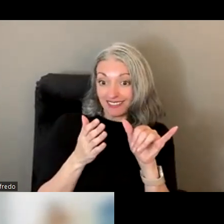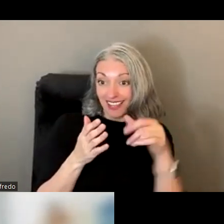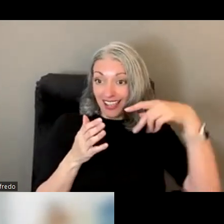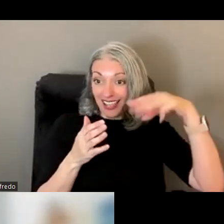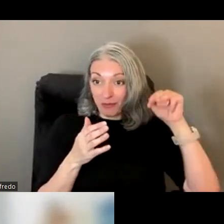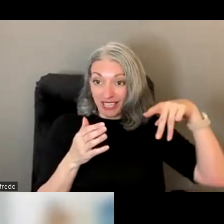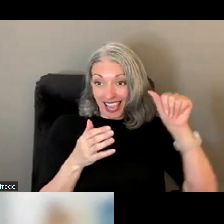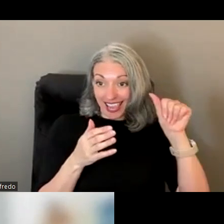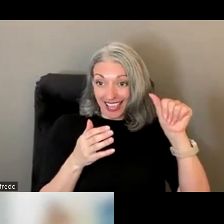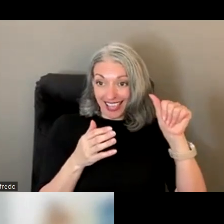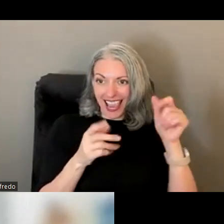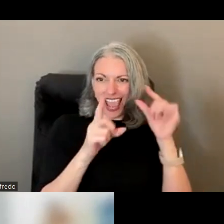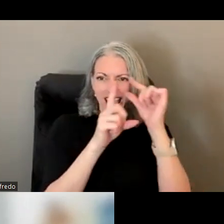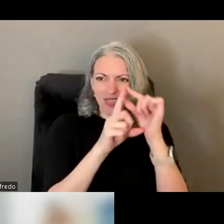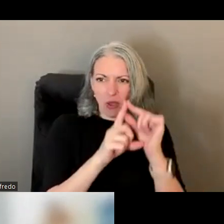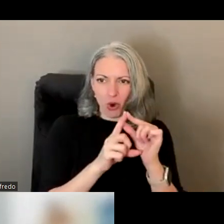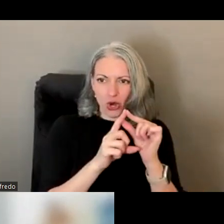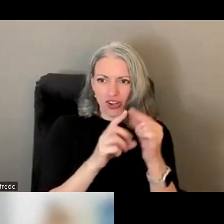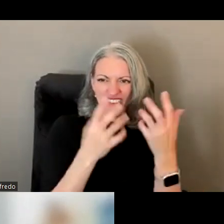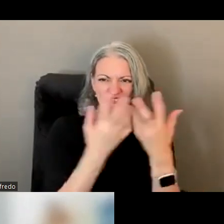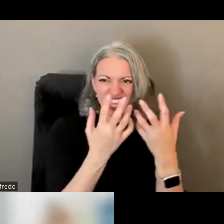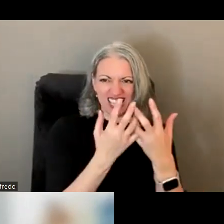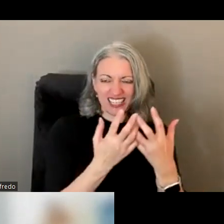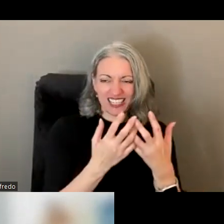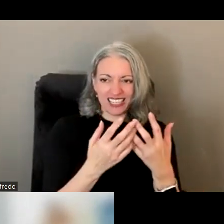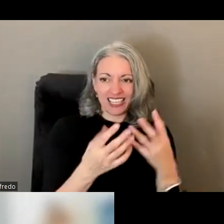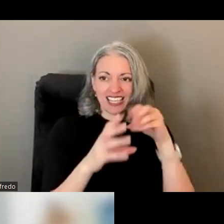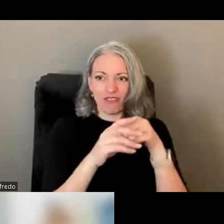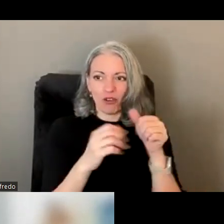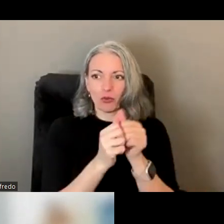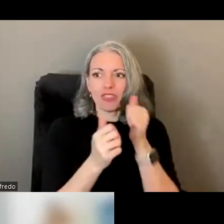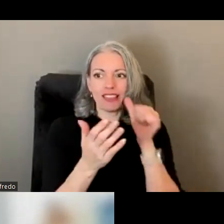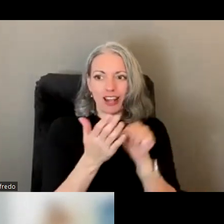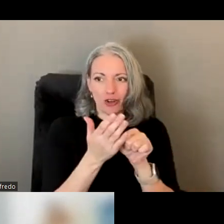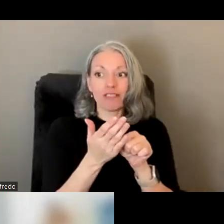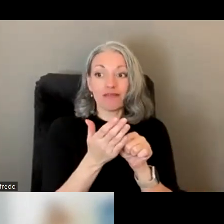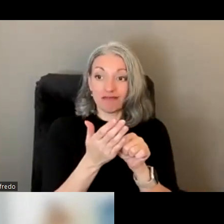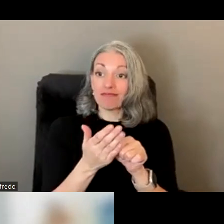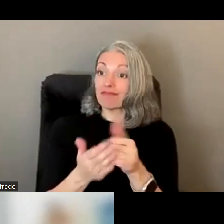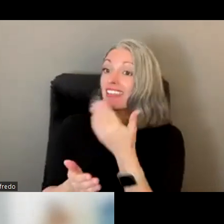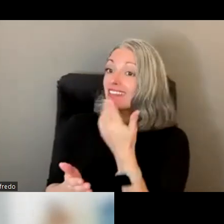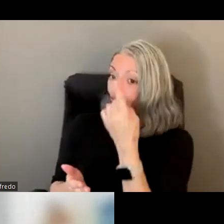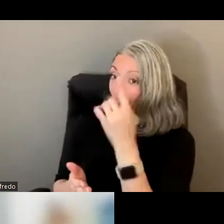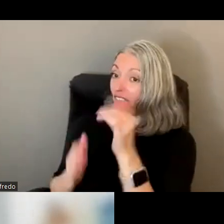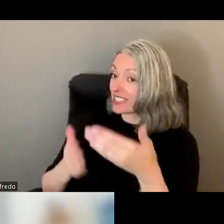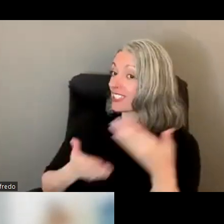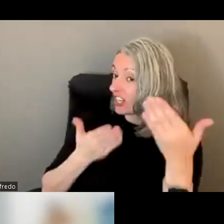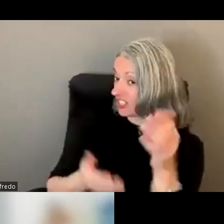item and reword it so it fits into the letter to the secretary. Yeah, that sounds great. Thank you for that. Thank you for that